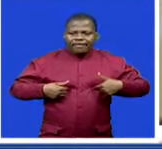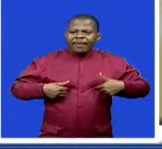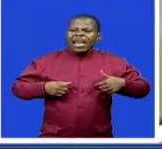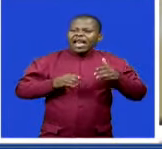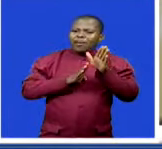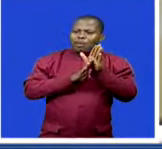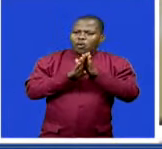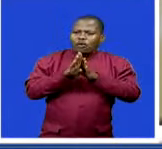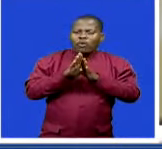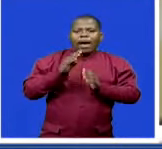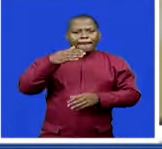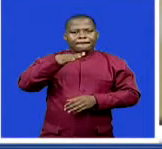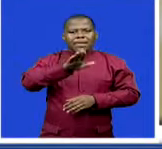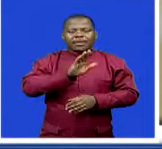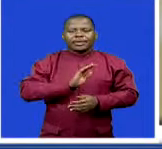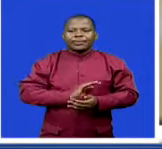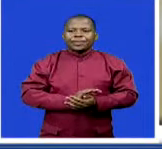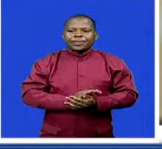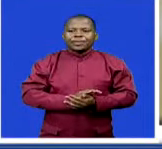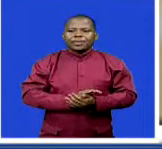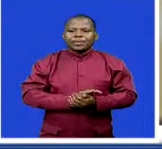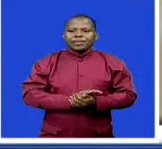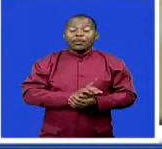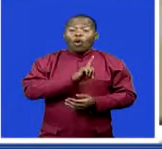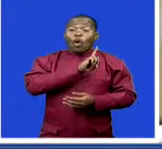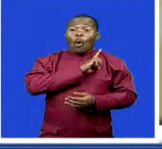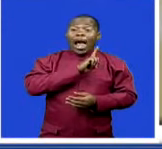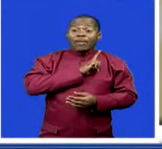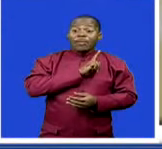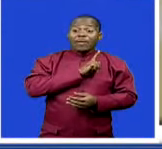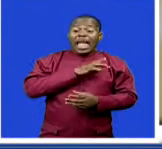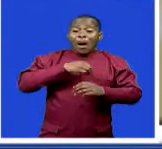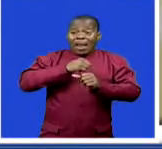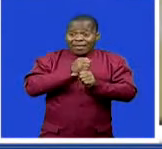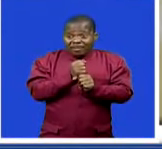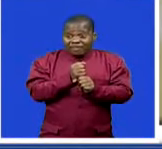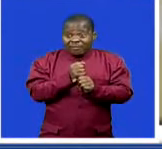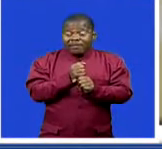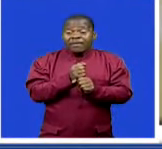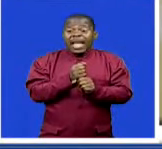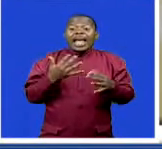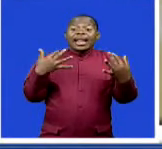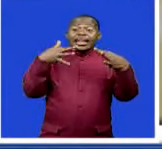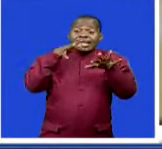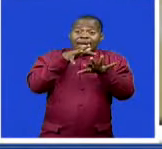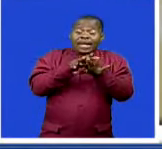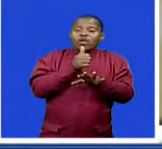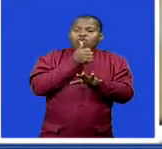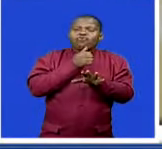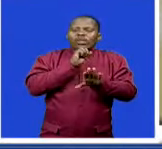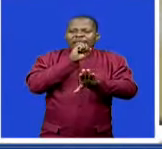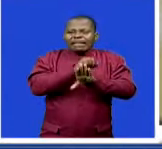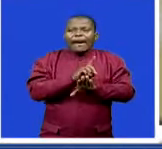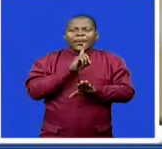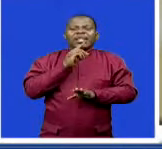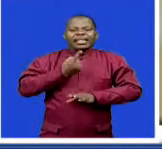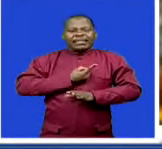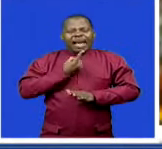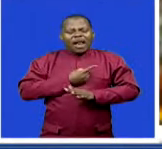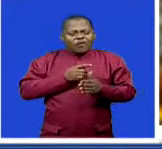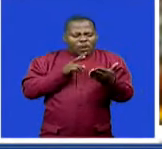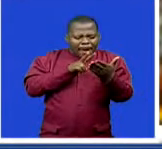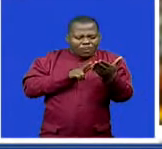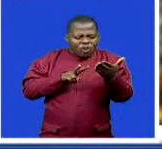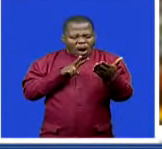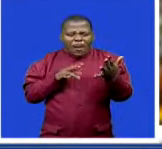social media for our advantage. Ngoba kulamalanga siyasebenzisa nje ubathe nangithi ngihle ngithi asengibuke